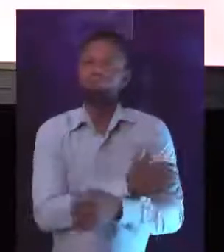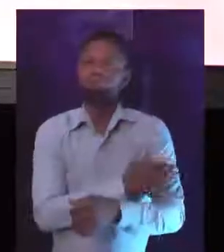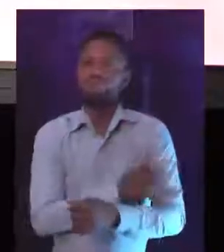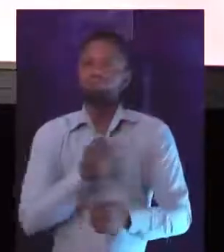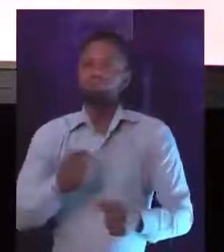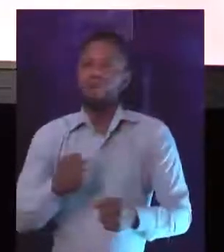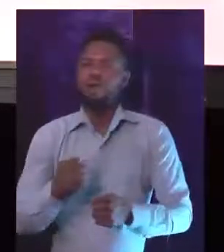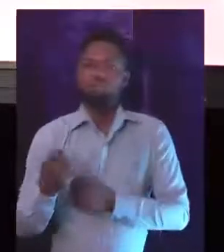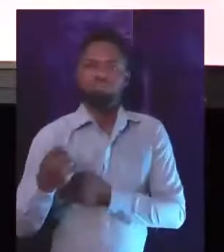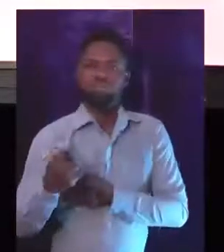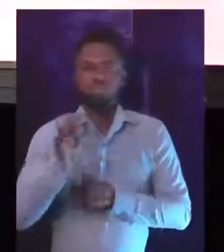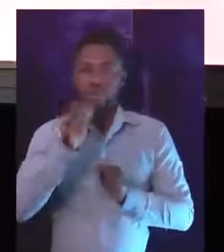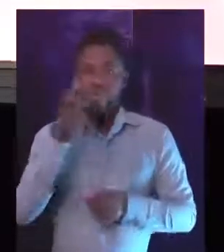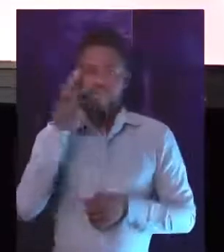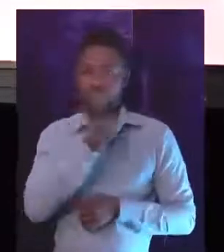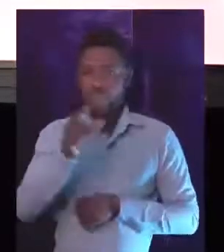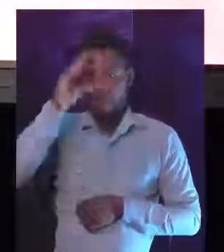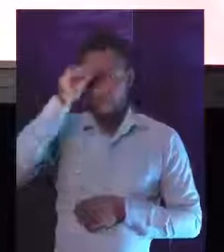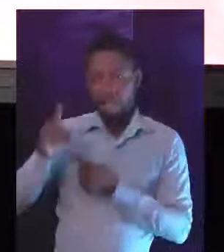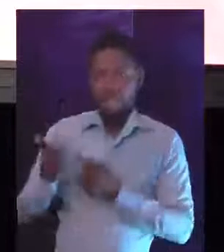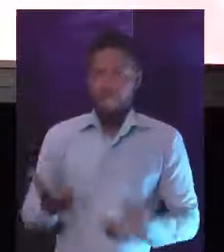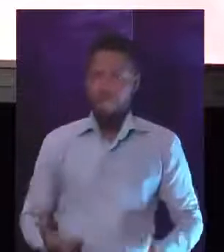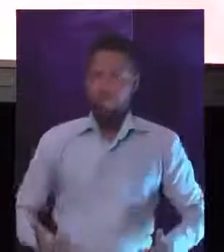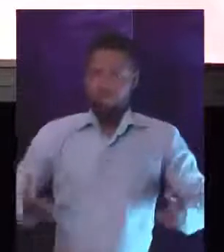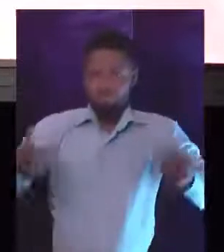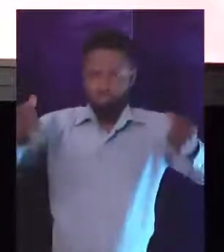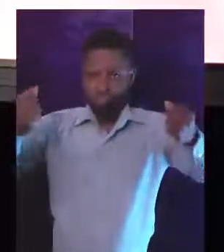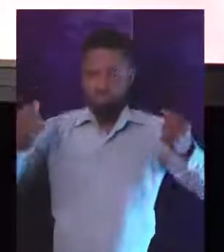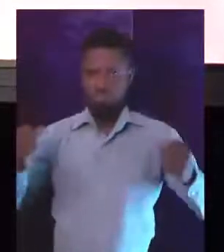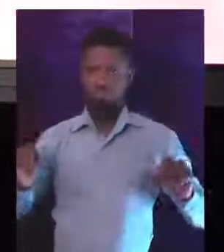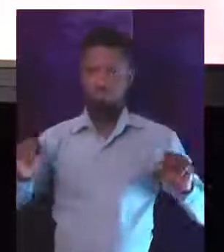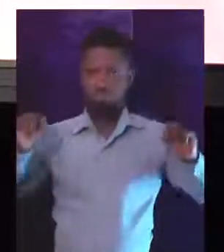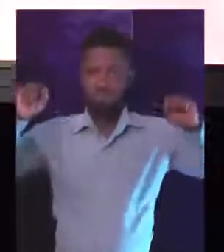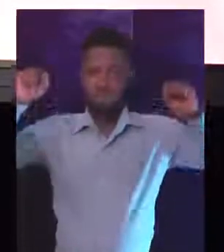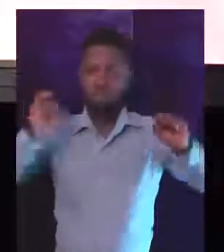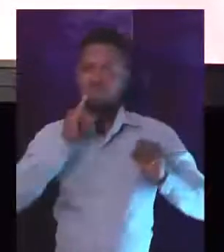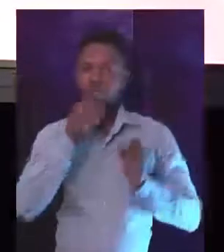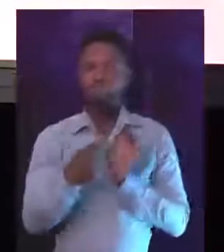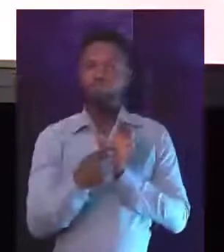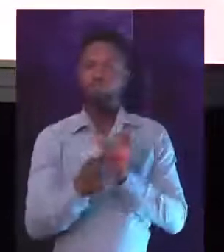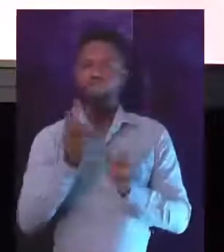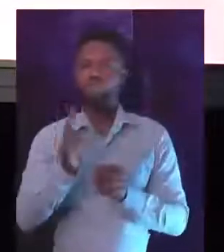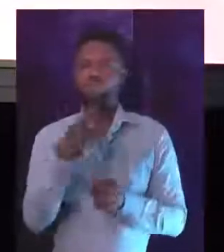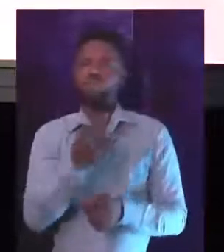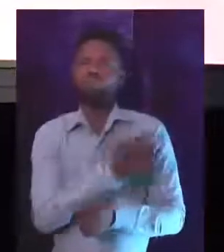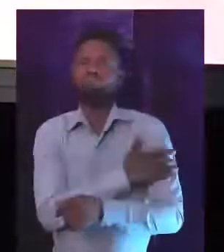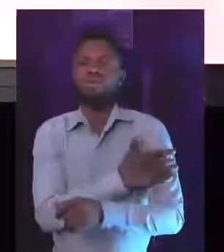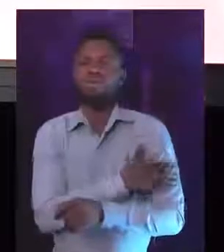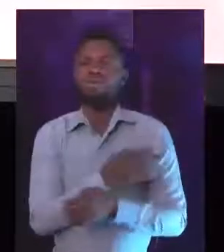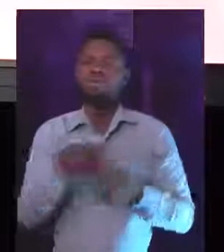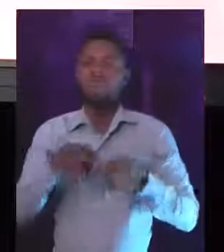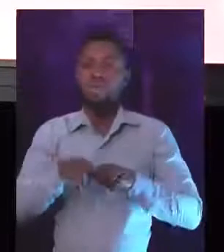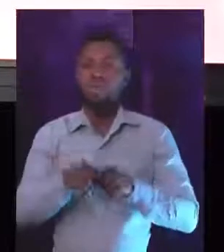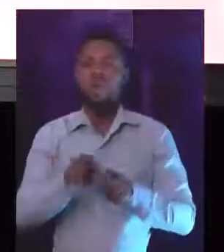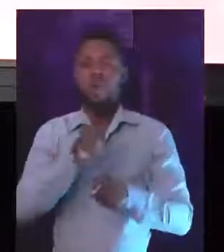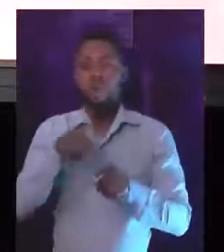have exerted a muscular force. You can see a man lifting weight here is exerting a